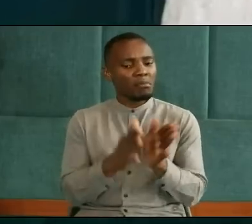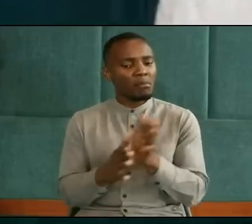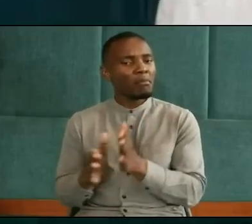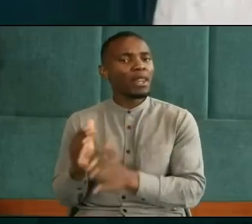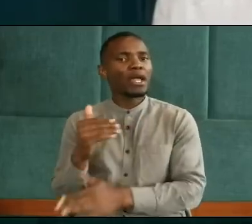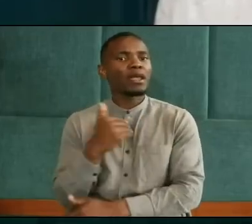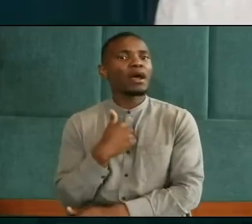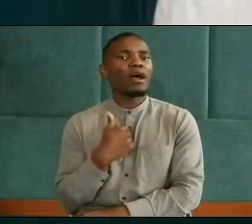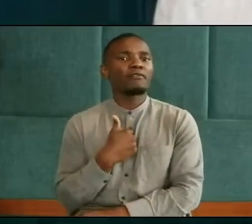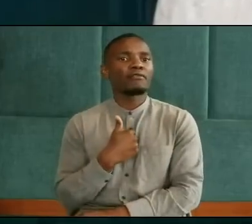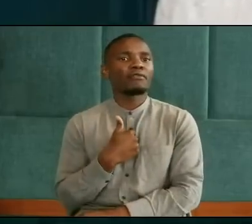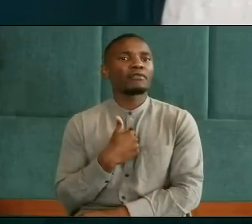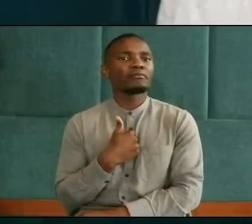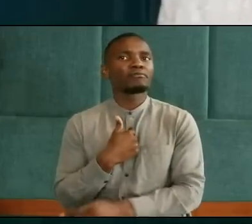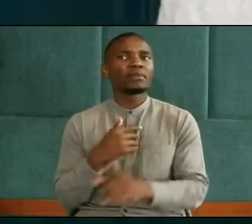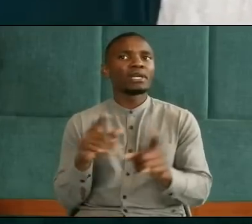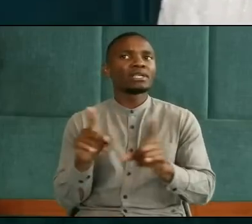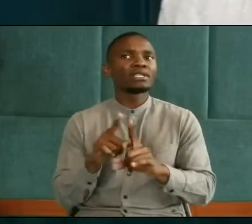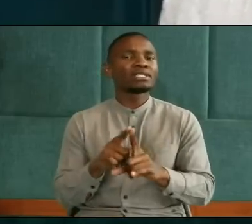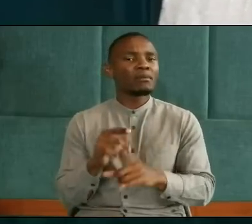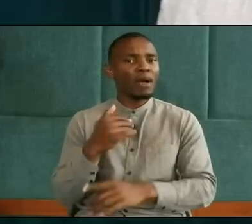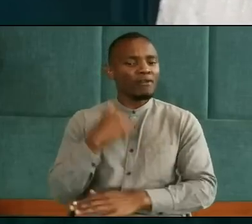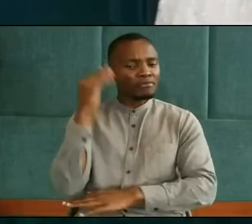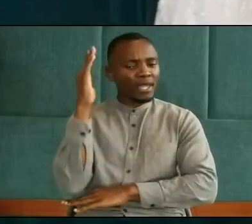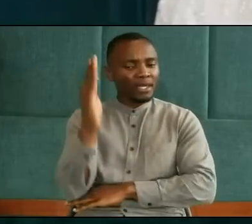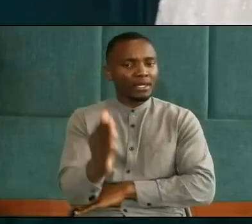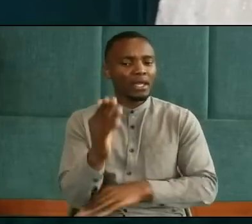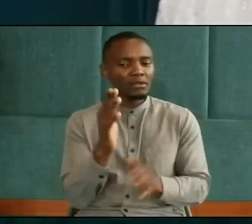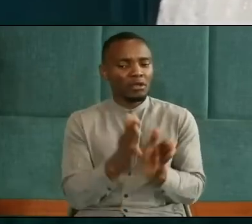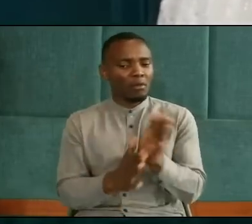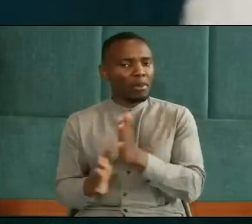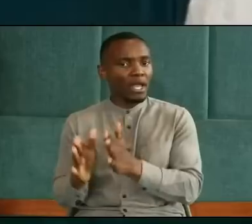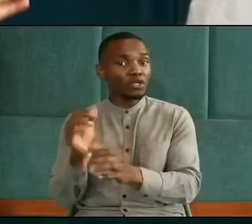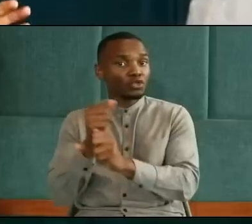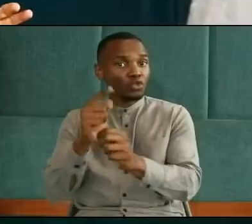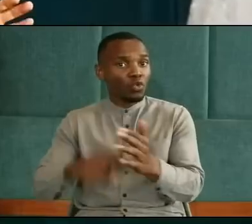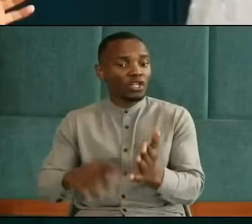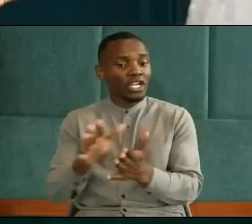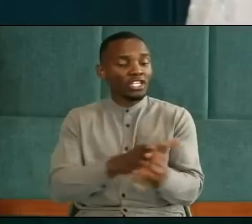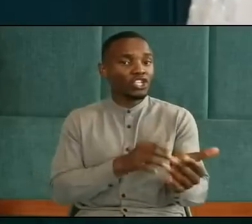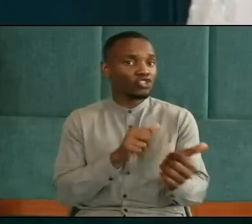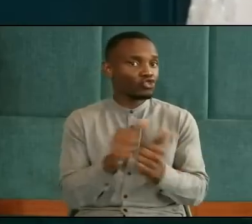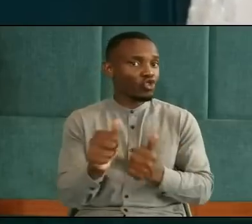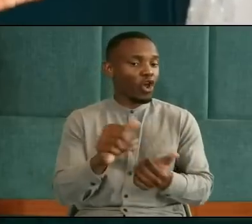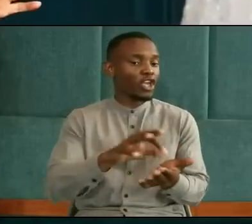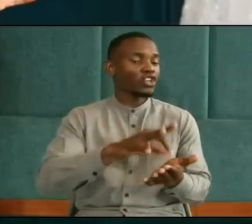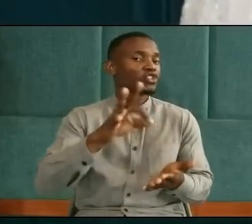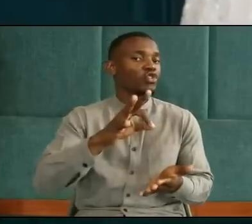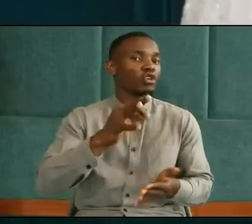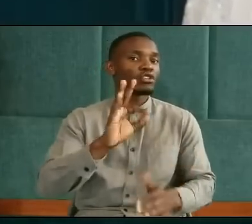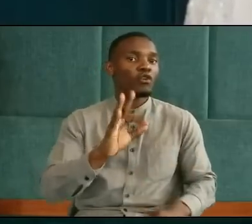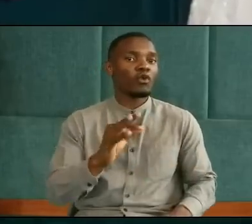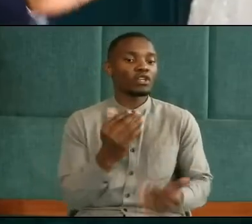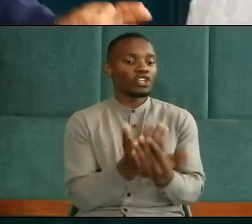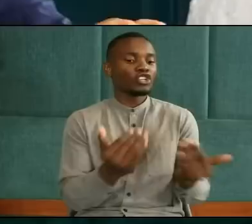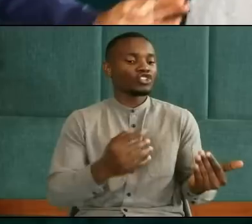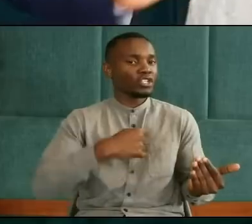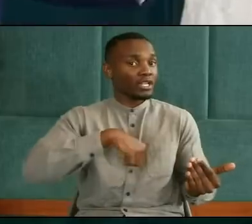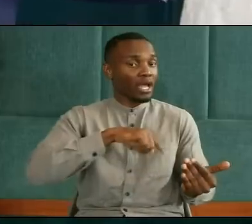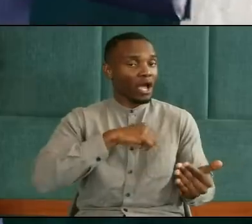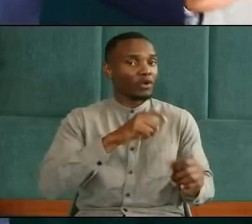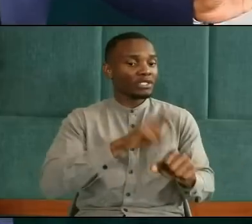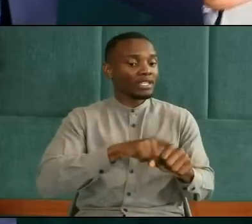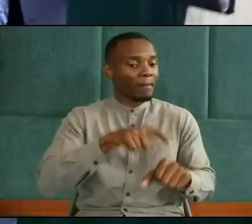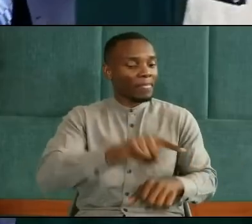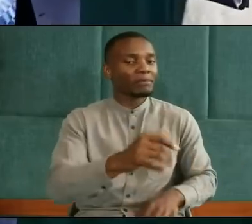conspiracy, there's a direct plan to destroy the souls of our children as young